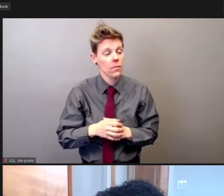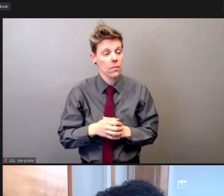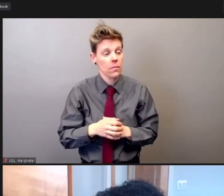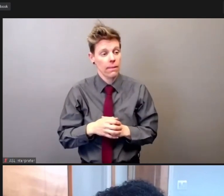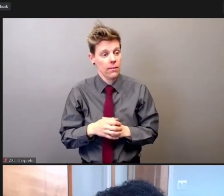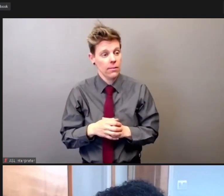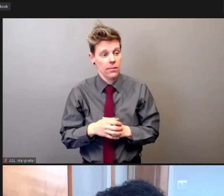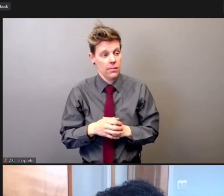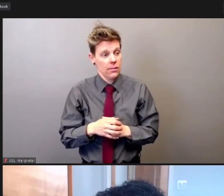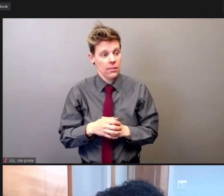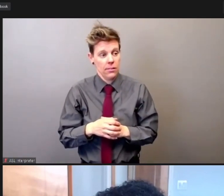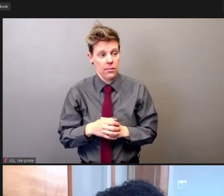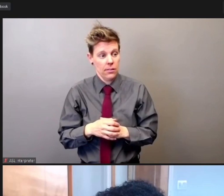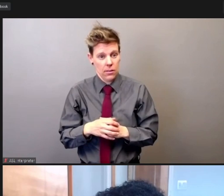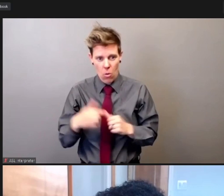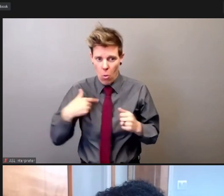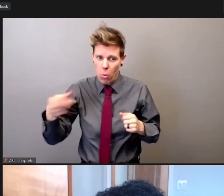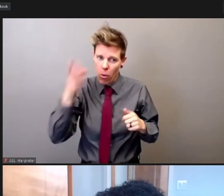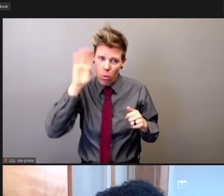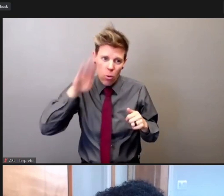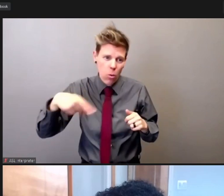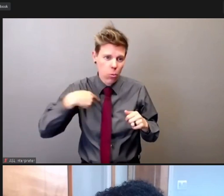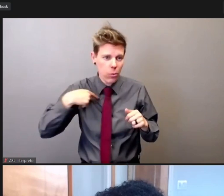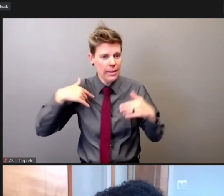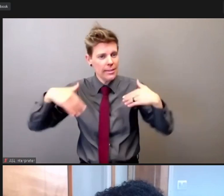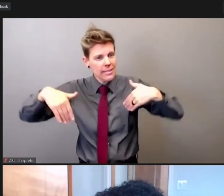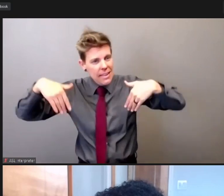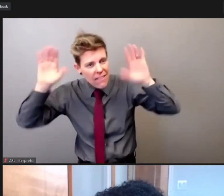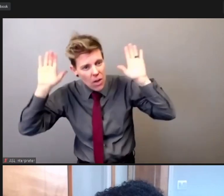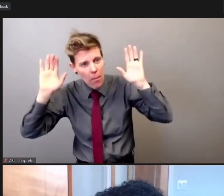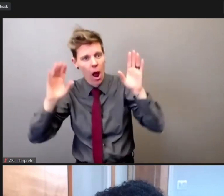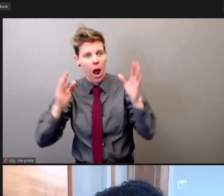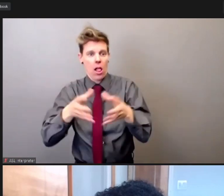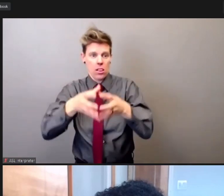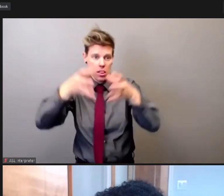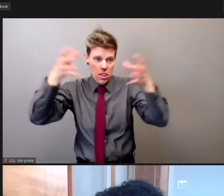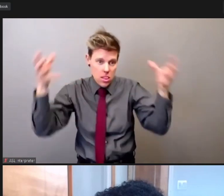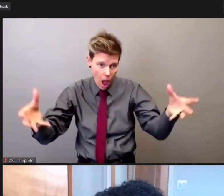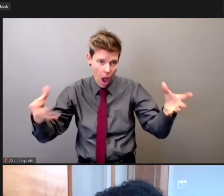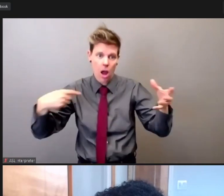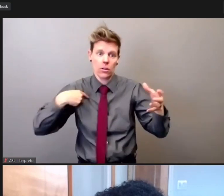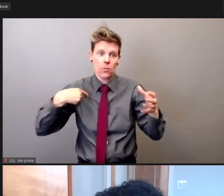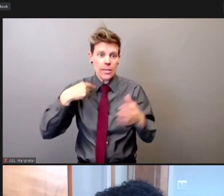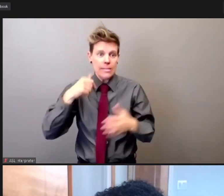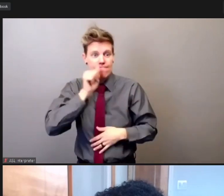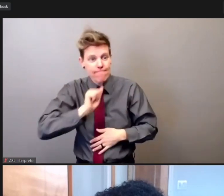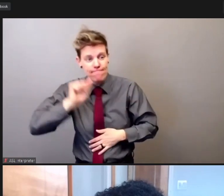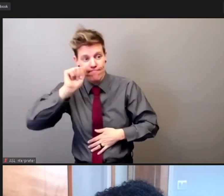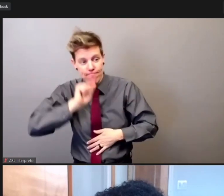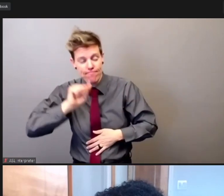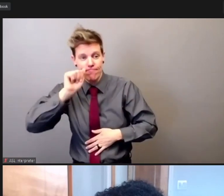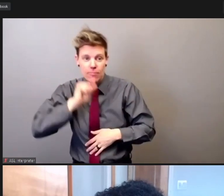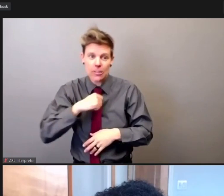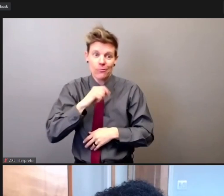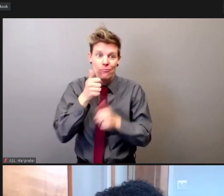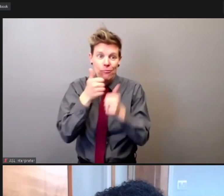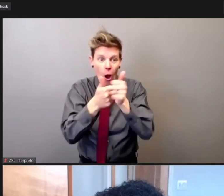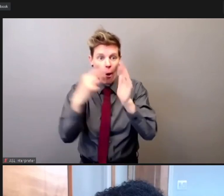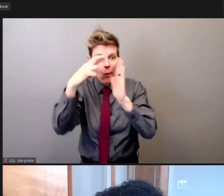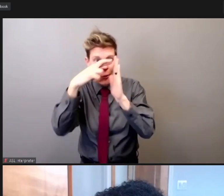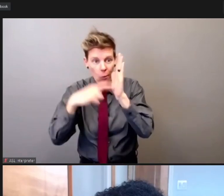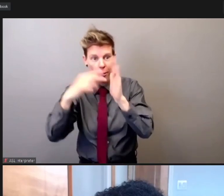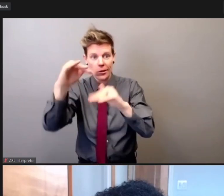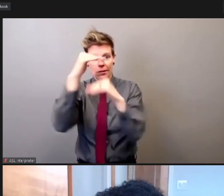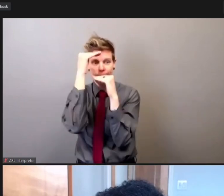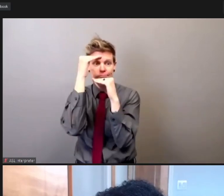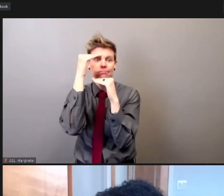shared widely. New Mexico seems to be the most restrictive. Depends on really if you look deeper into that data about how they identify what's